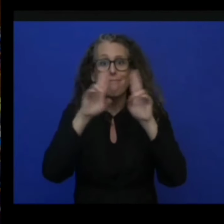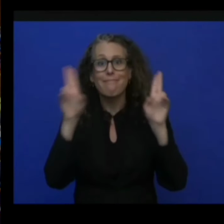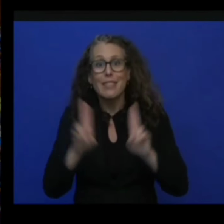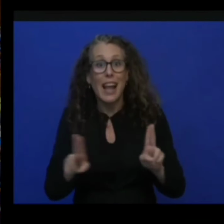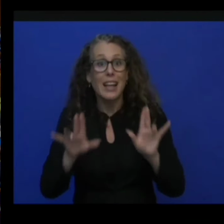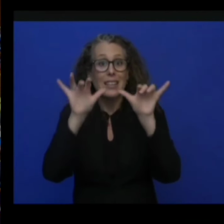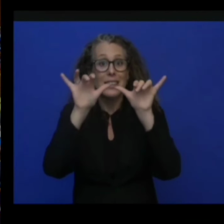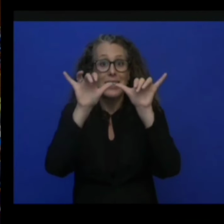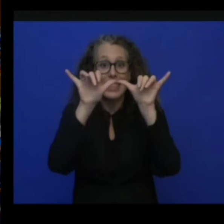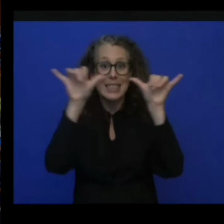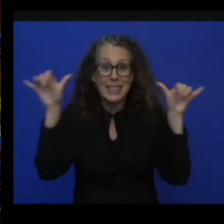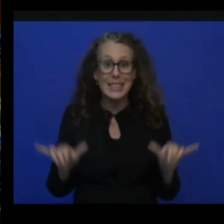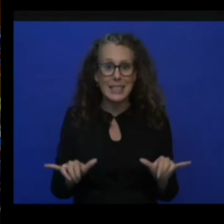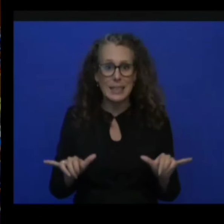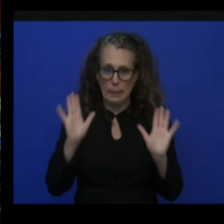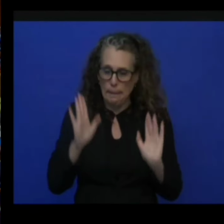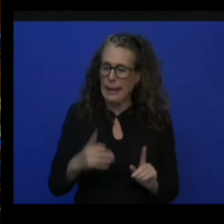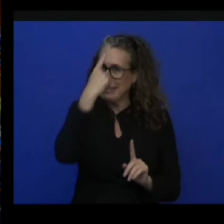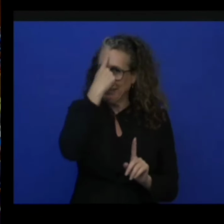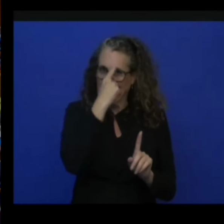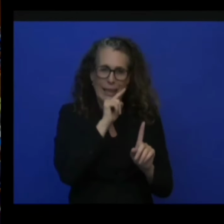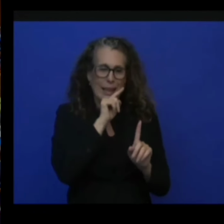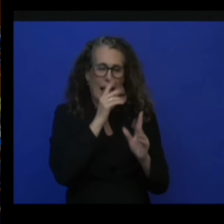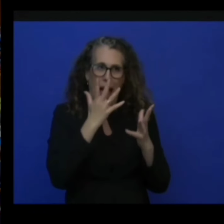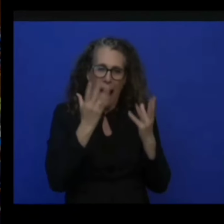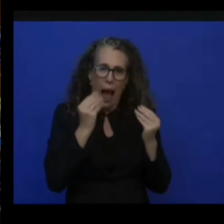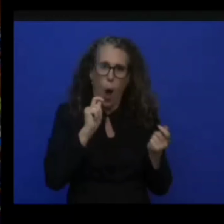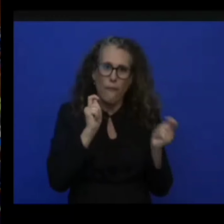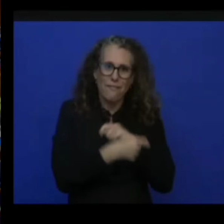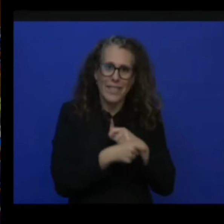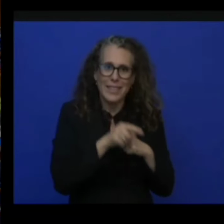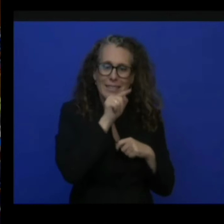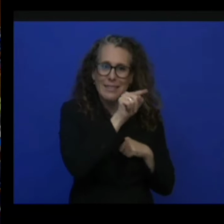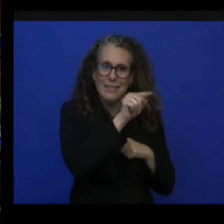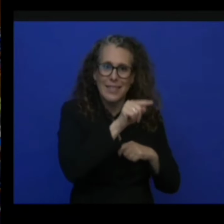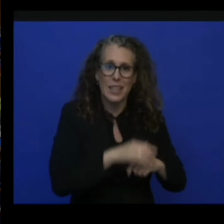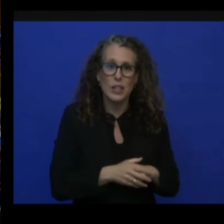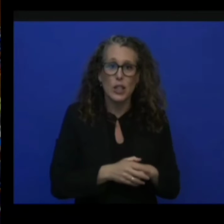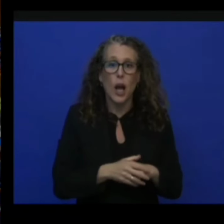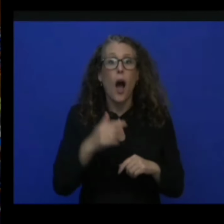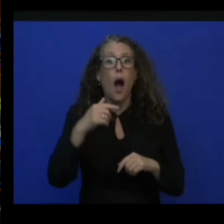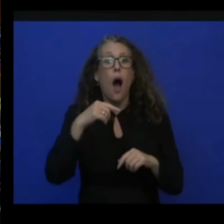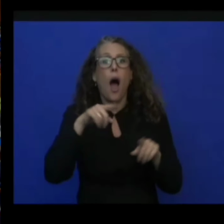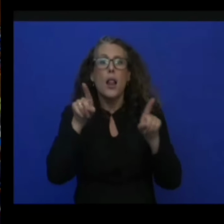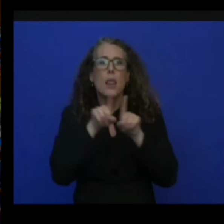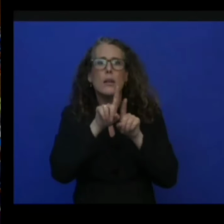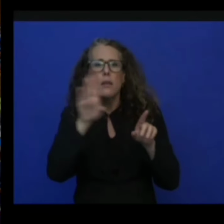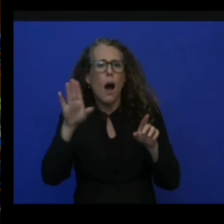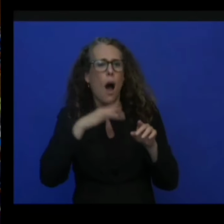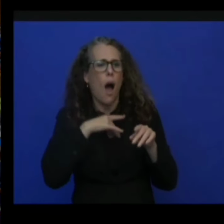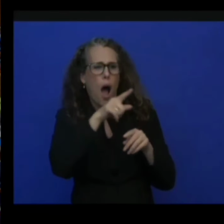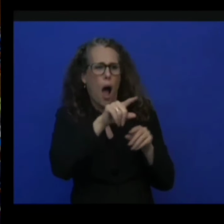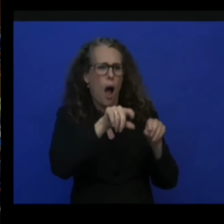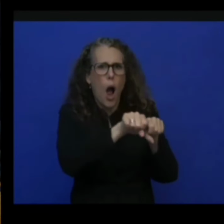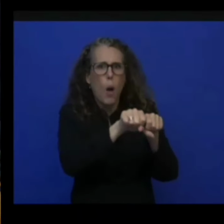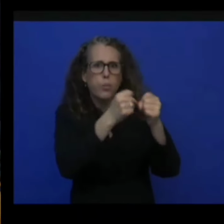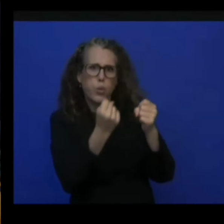us to think beyond solutions that merely seek a preservation of the status